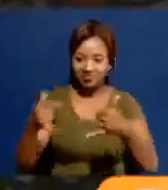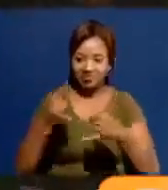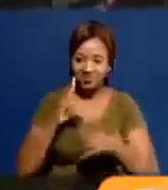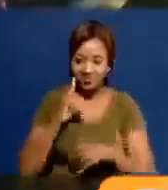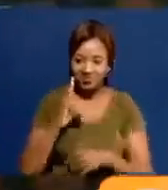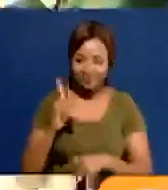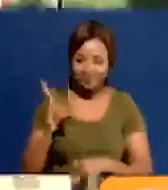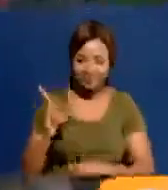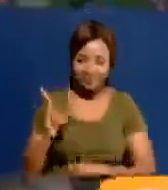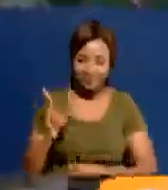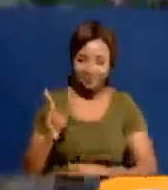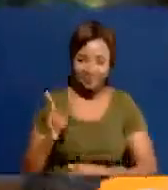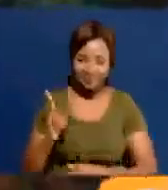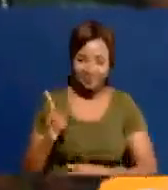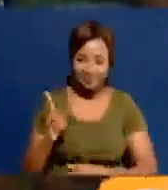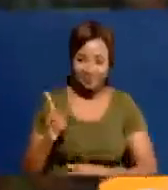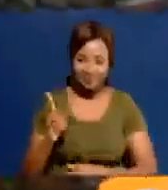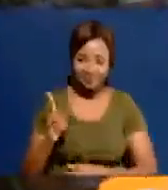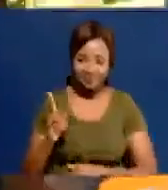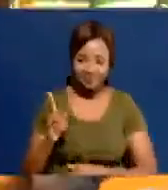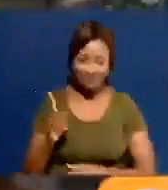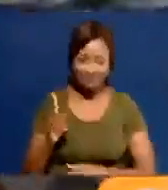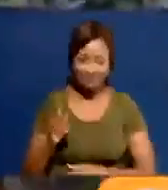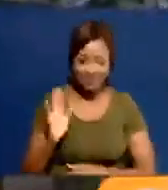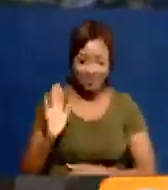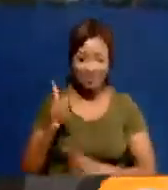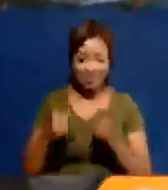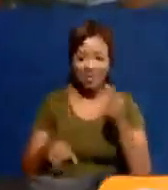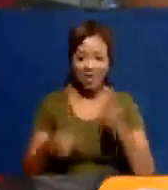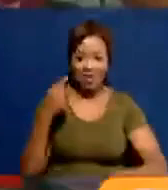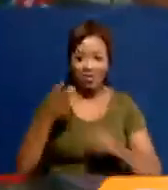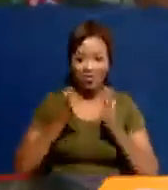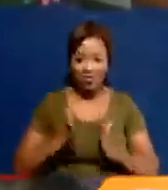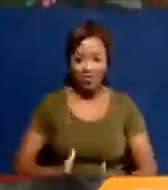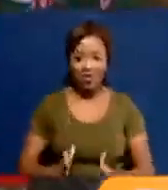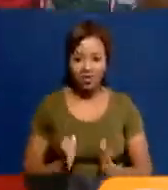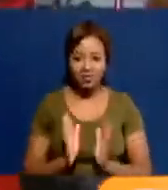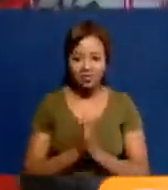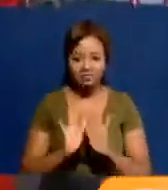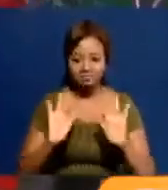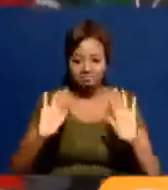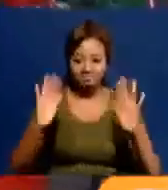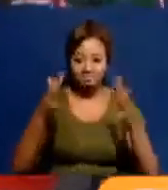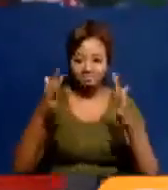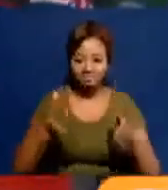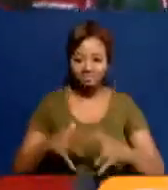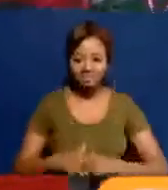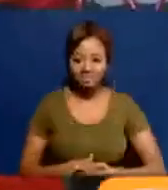and the Junior Sables, the winners. Congratulations to the Junior Sables.